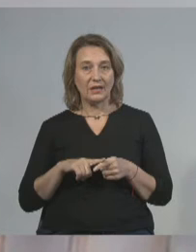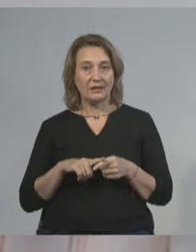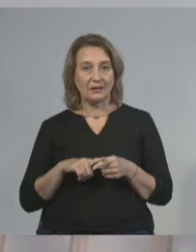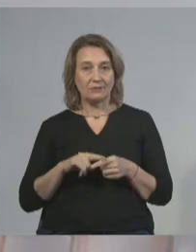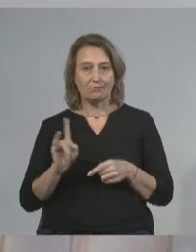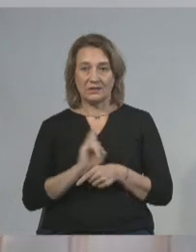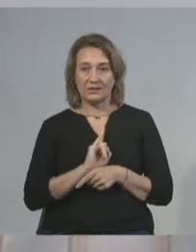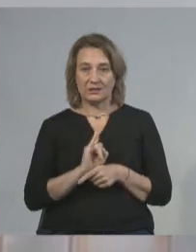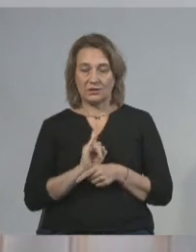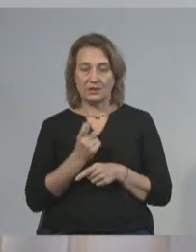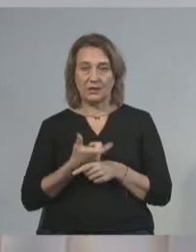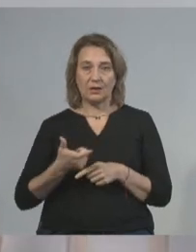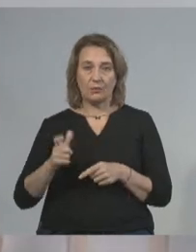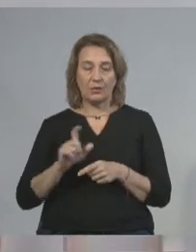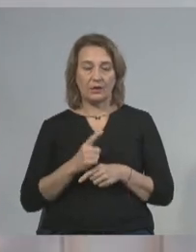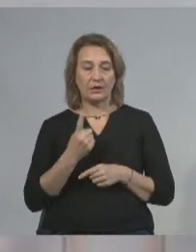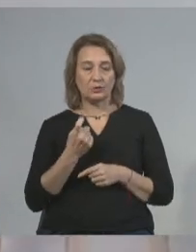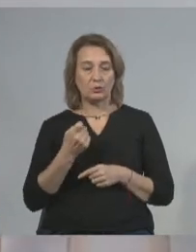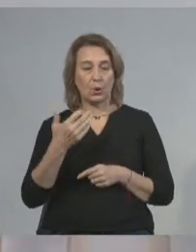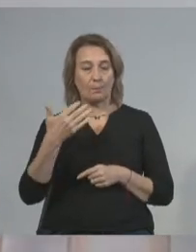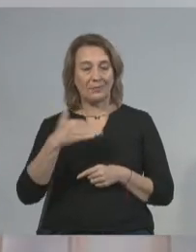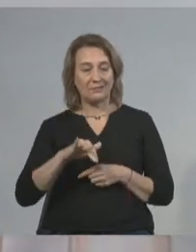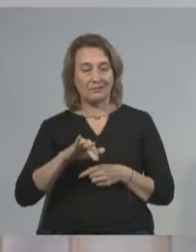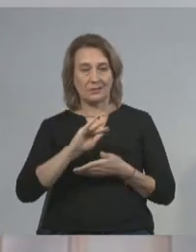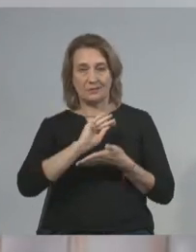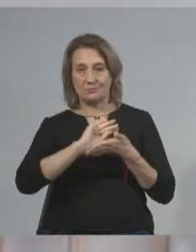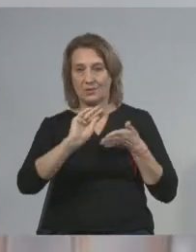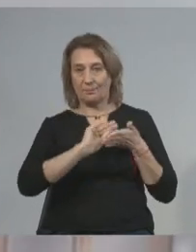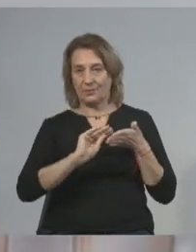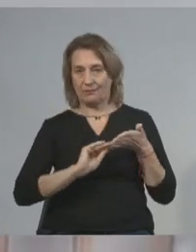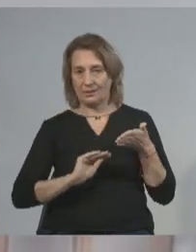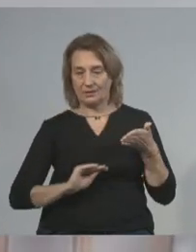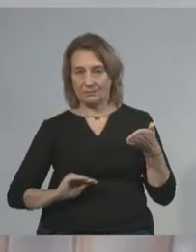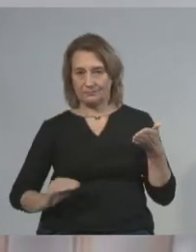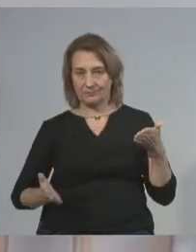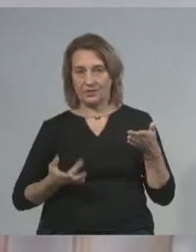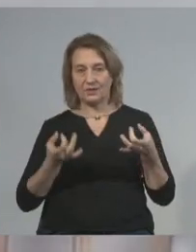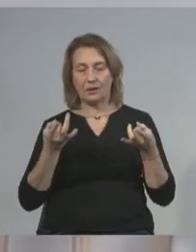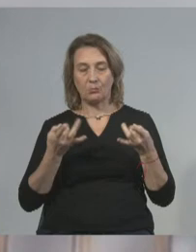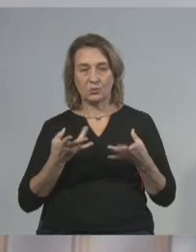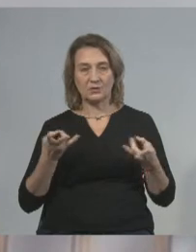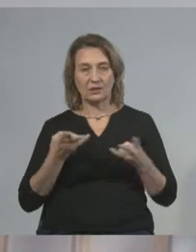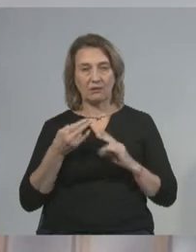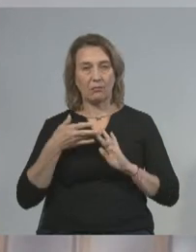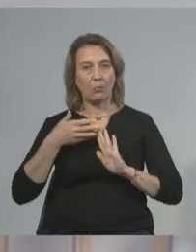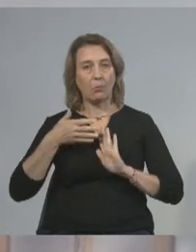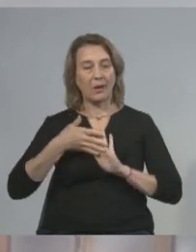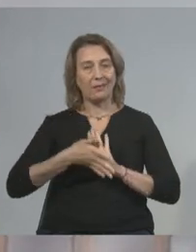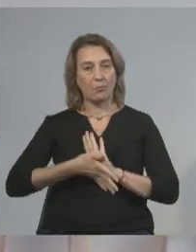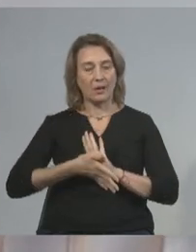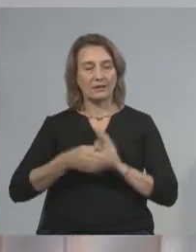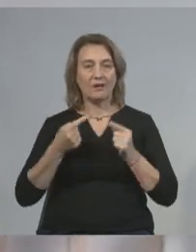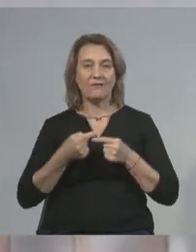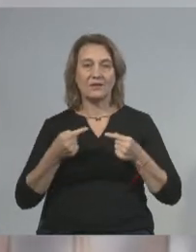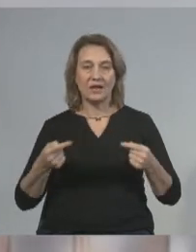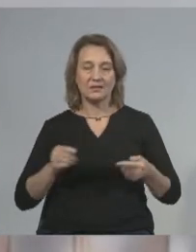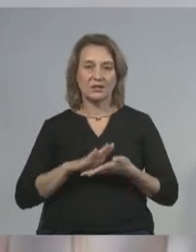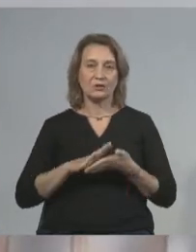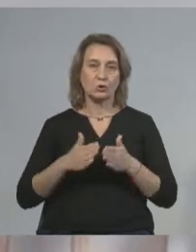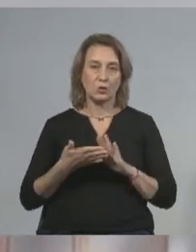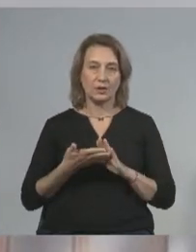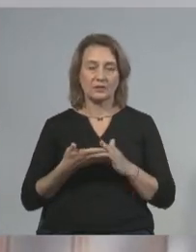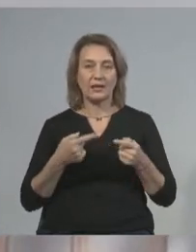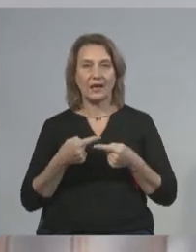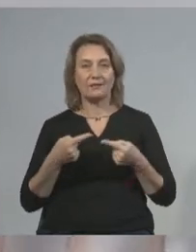area of these cognitive distortions there are more than 150 of them described it's worth understanding that in